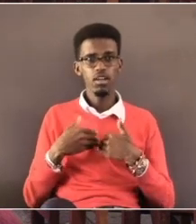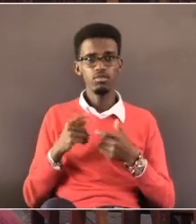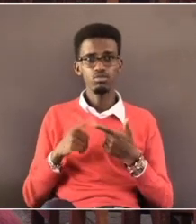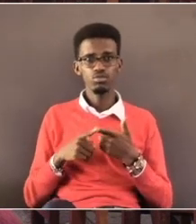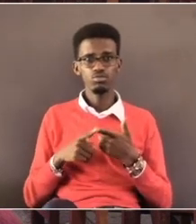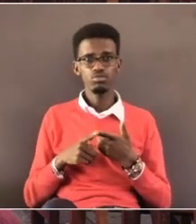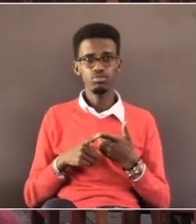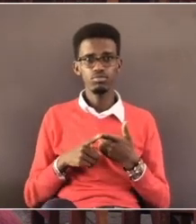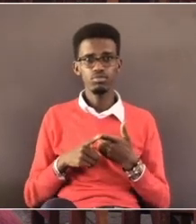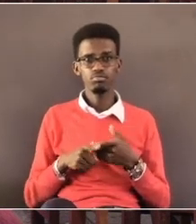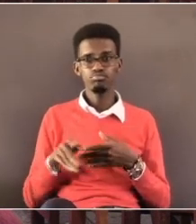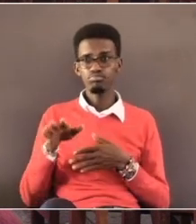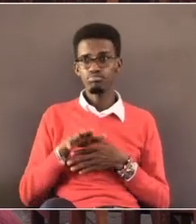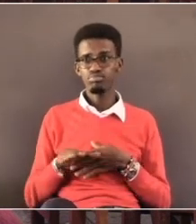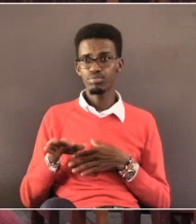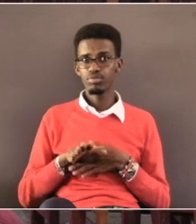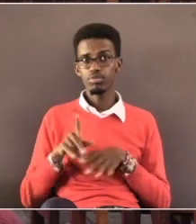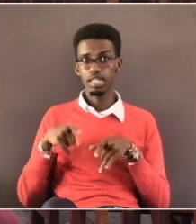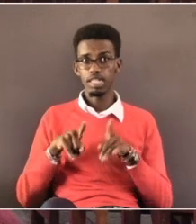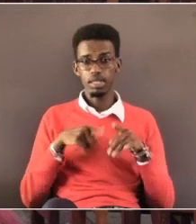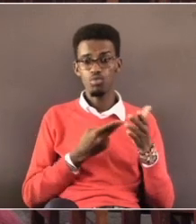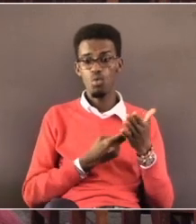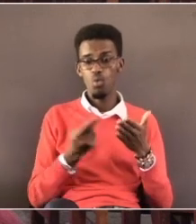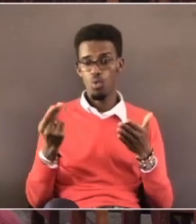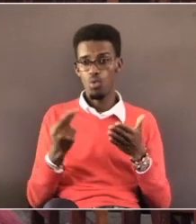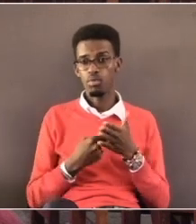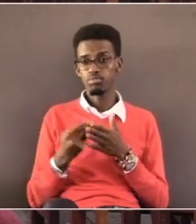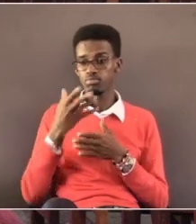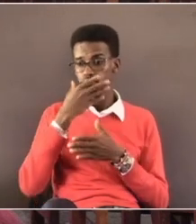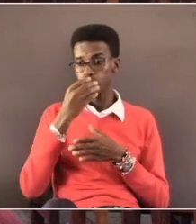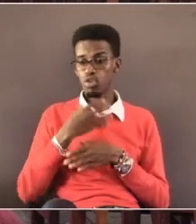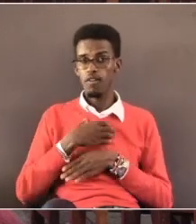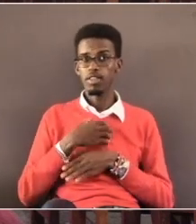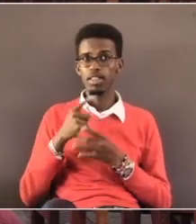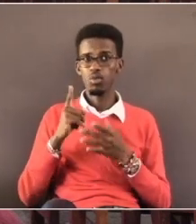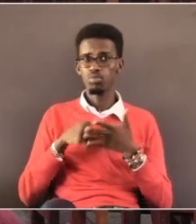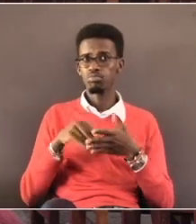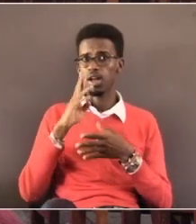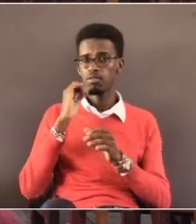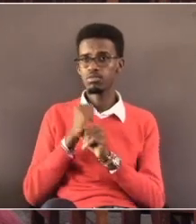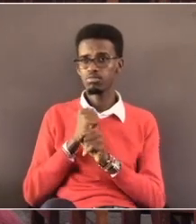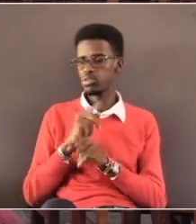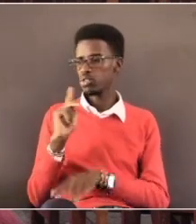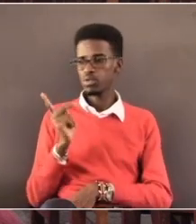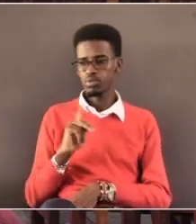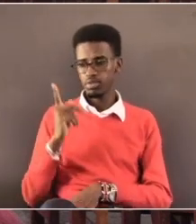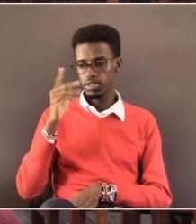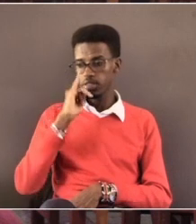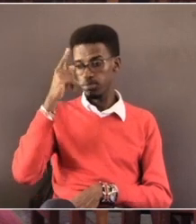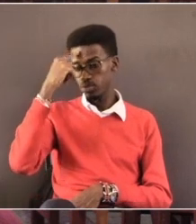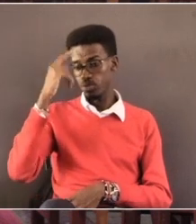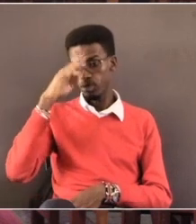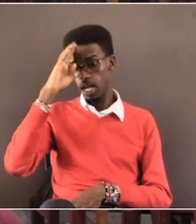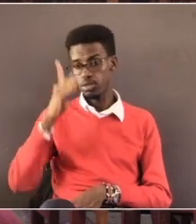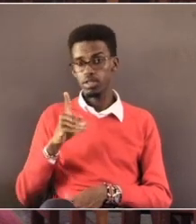benchmark, there's a place, they are holier than thou, they are better off. Vile unafanya, it's because of your education,